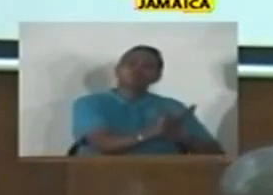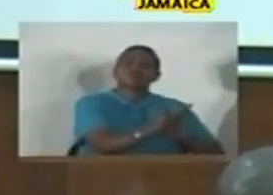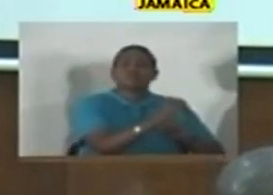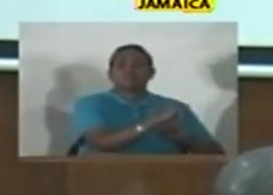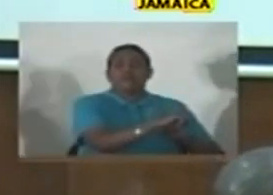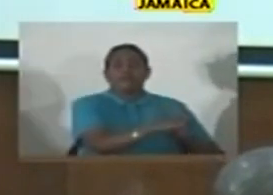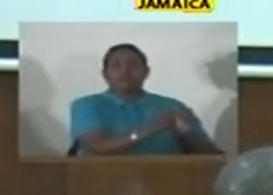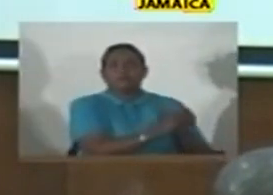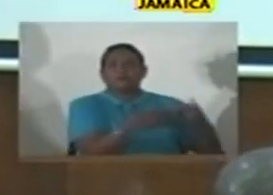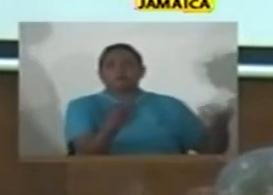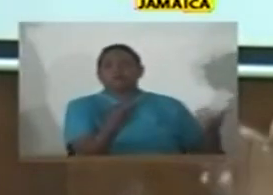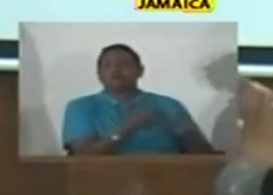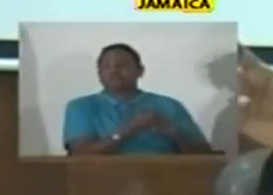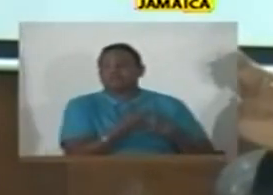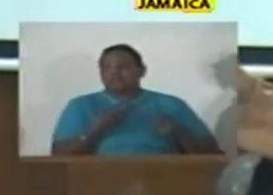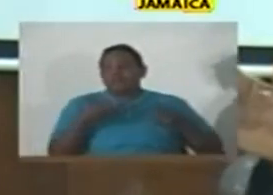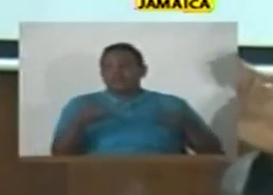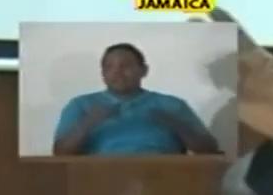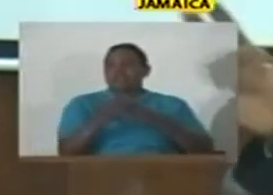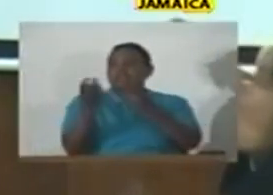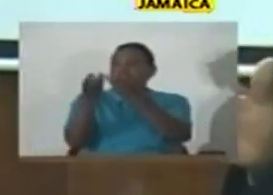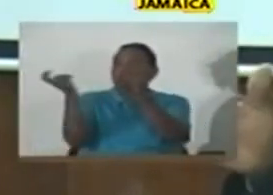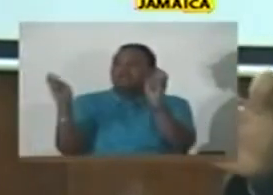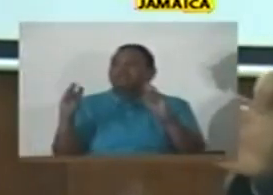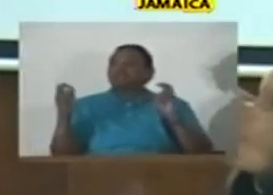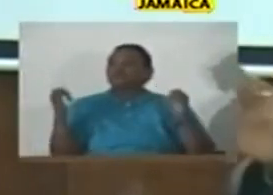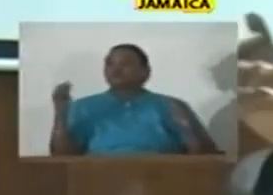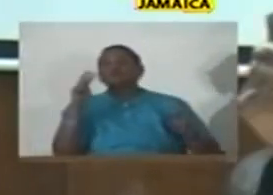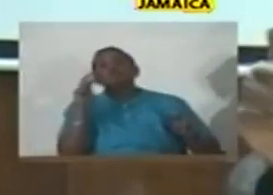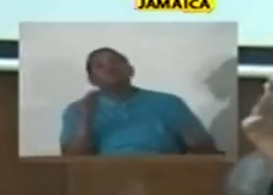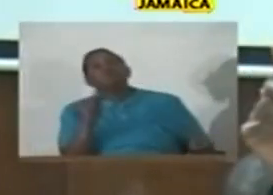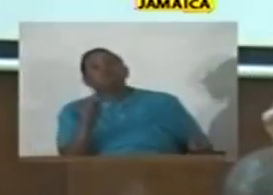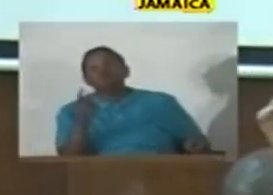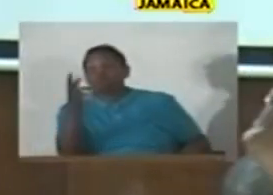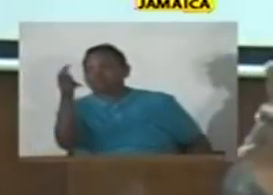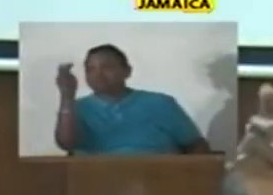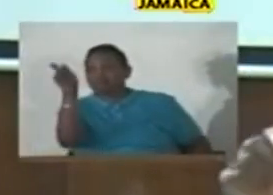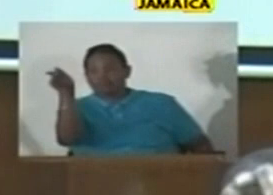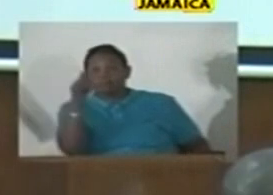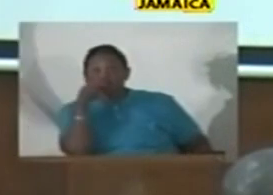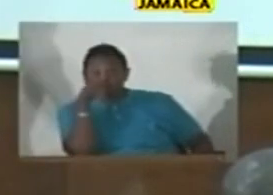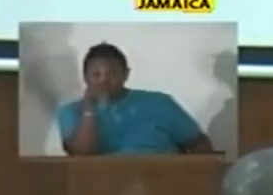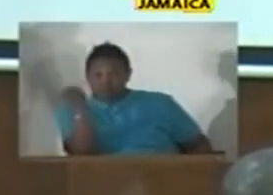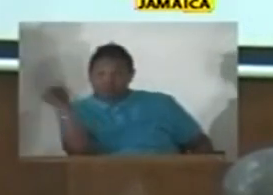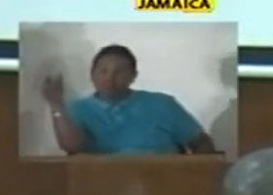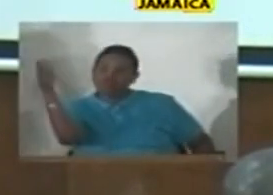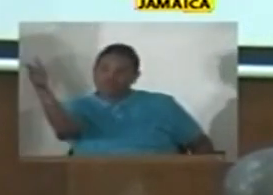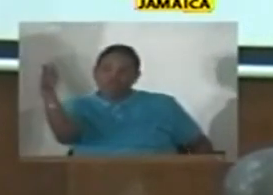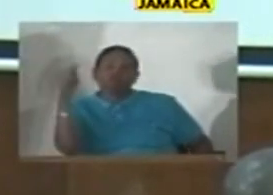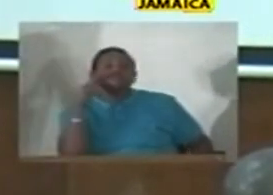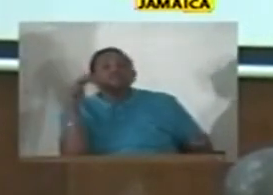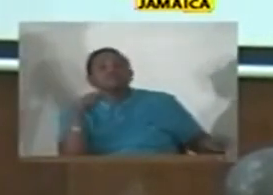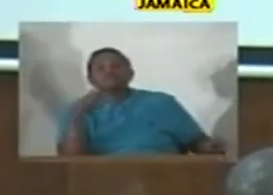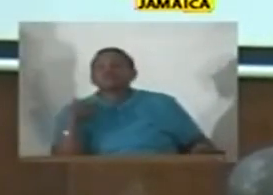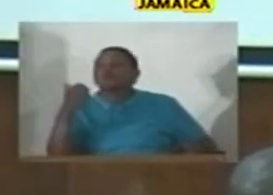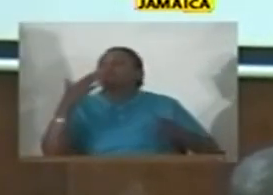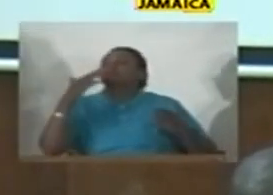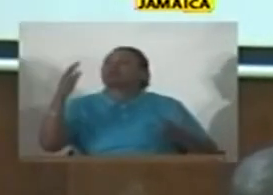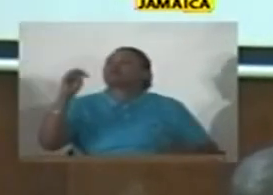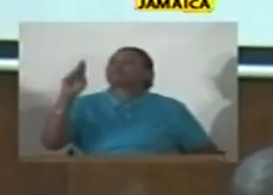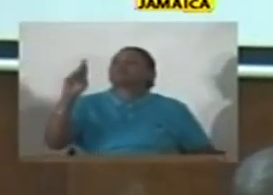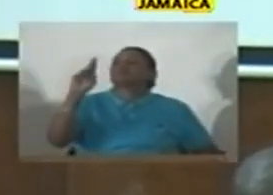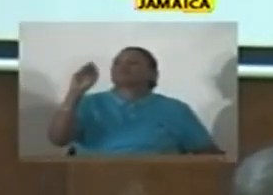complex with us here in the gallery today. The investors are here, and I would like to thank Mr.